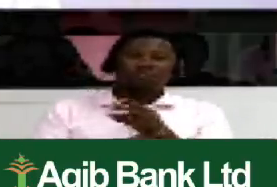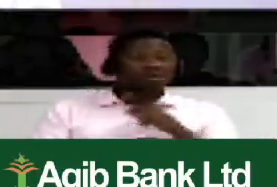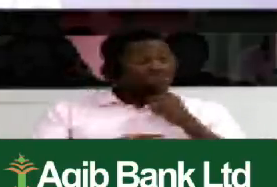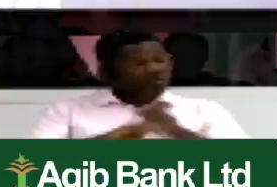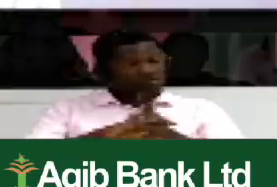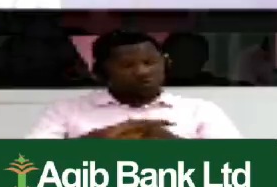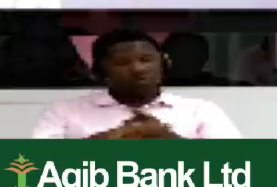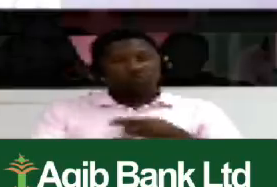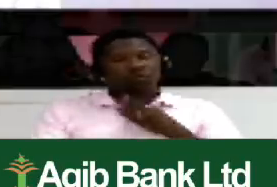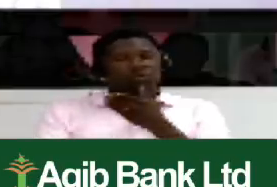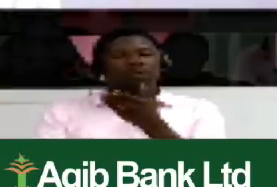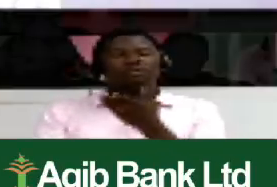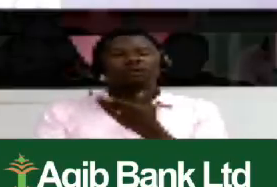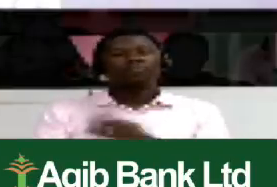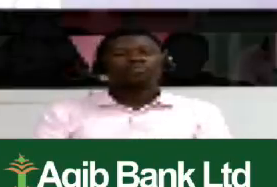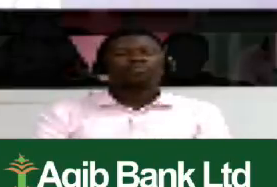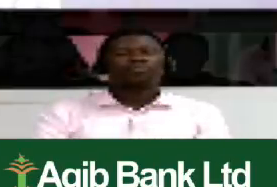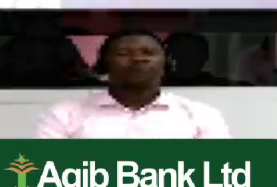them.